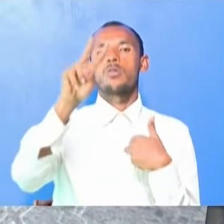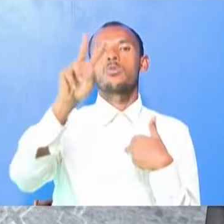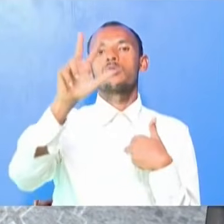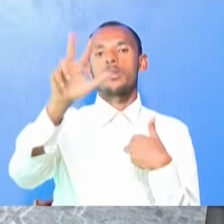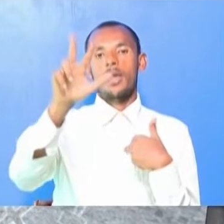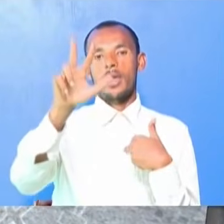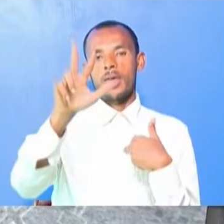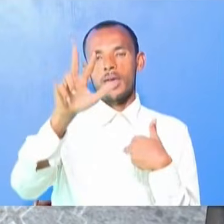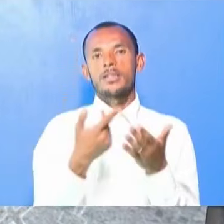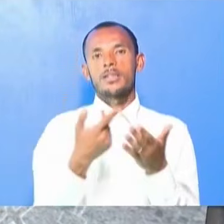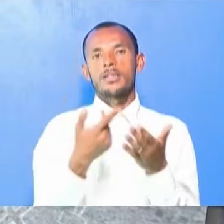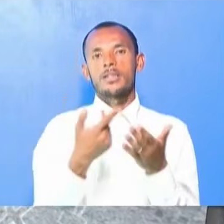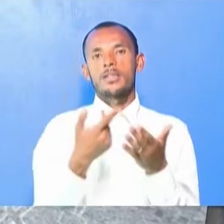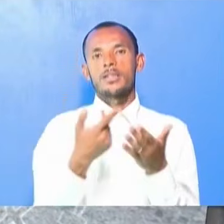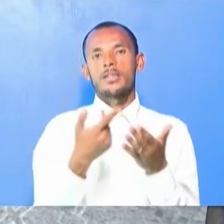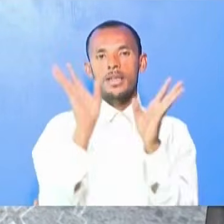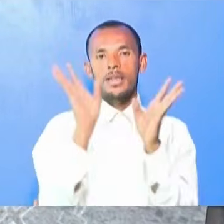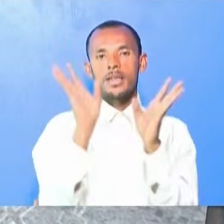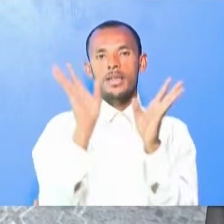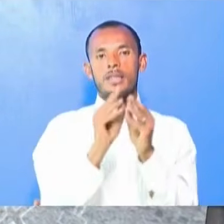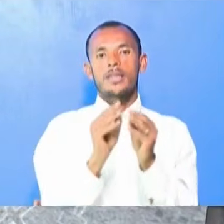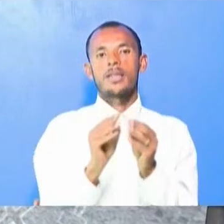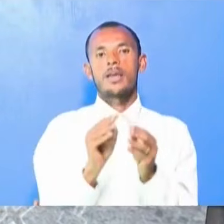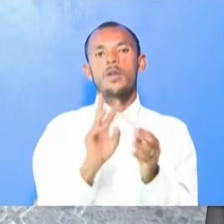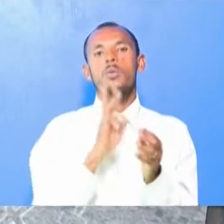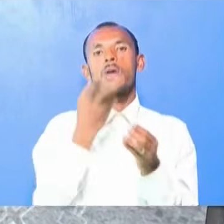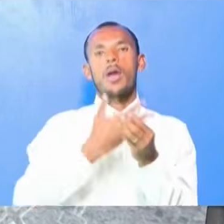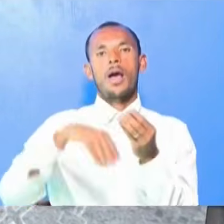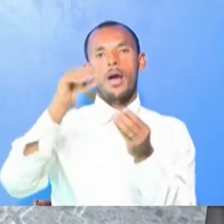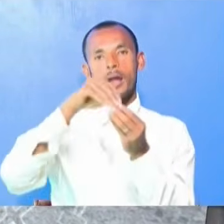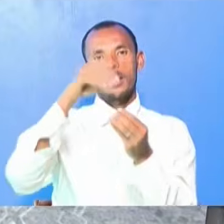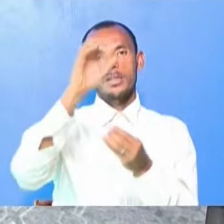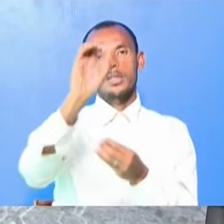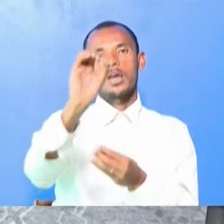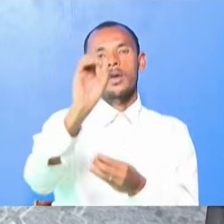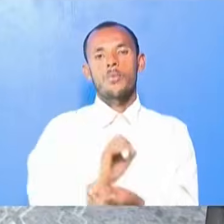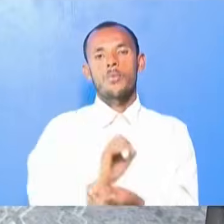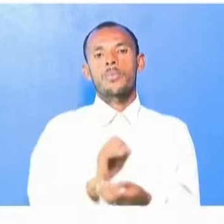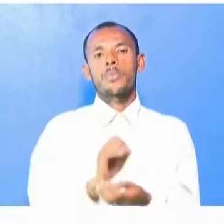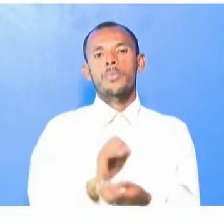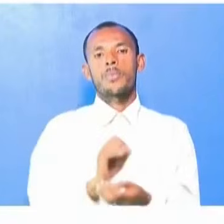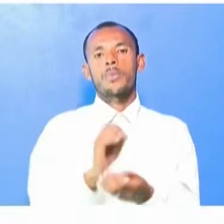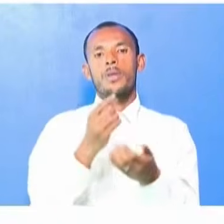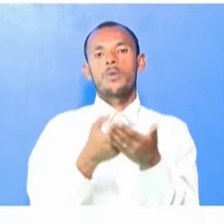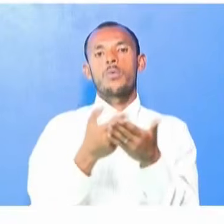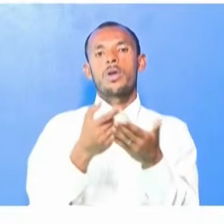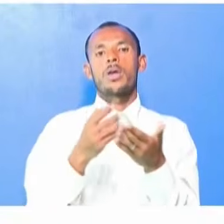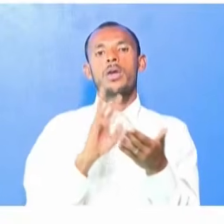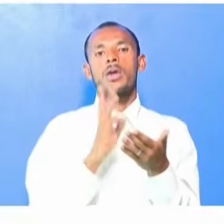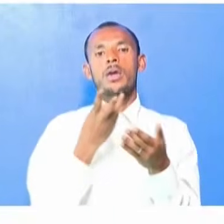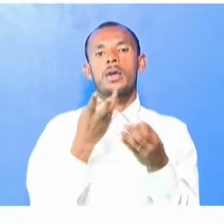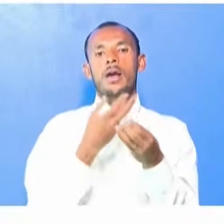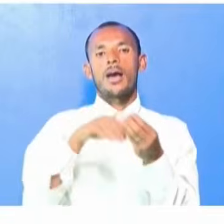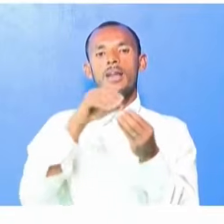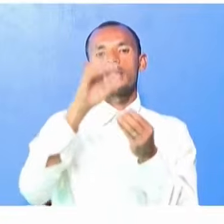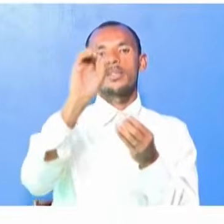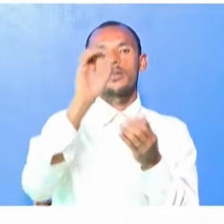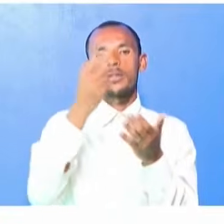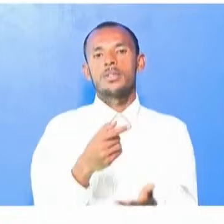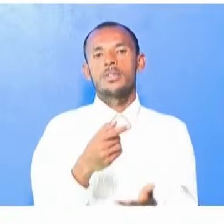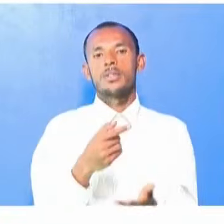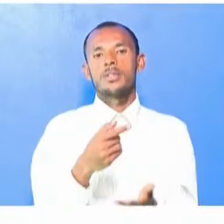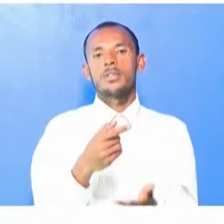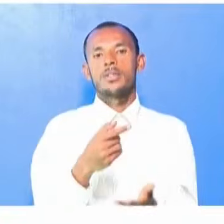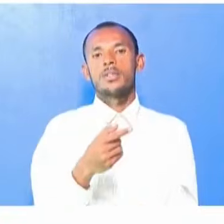1, 3, and so on this set. We add 0. Therefore, when you add 0 on this set, you will have the